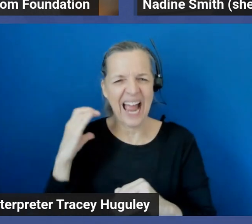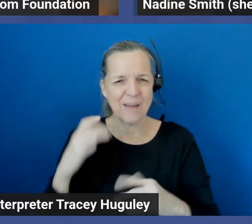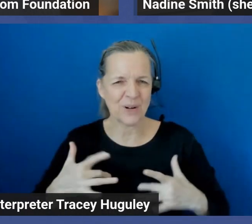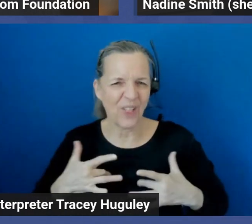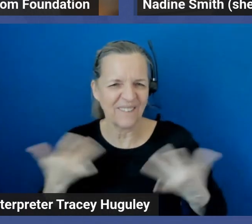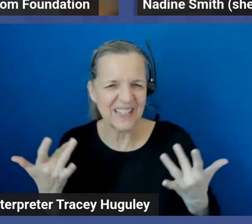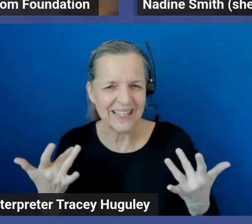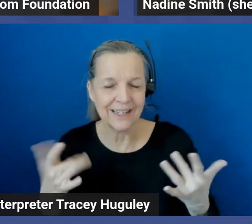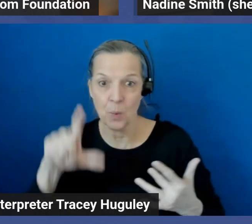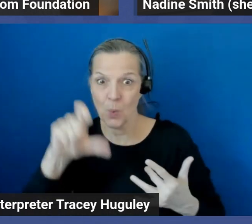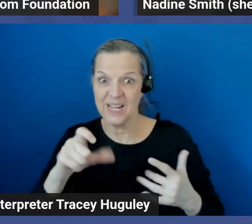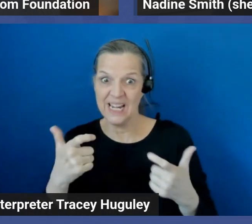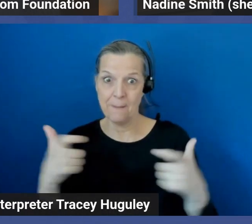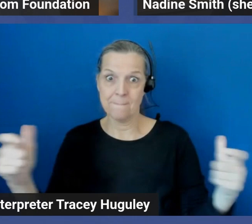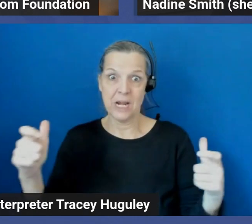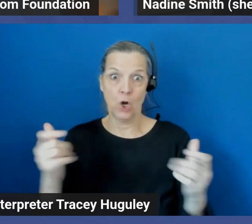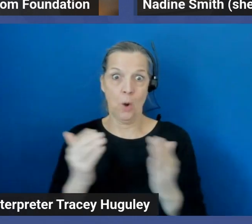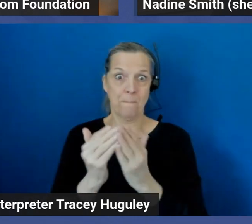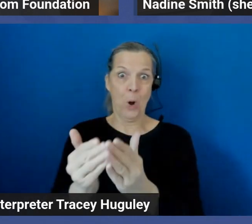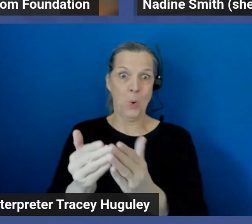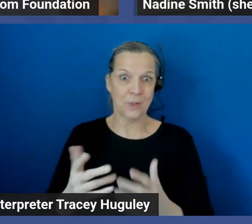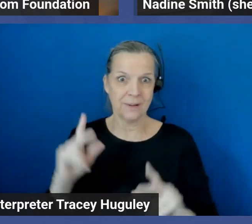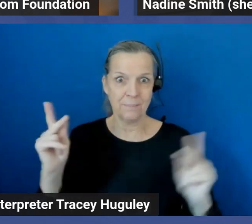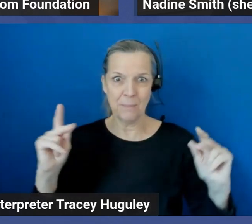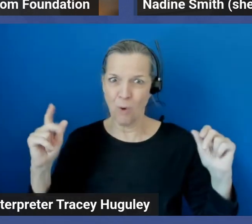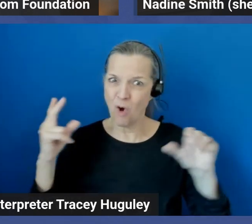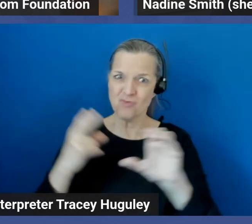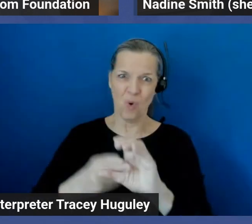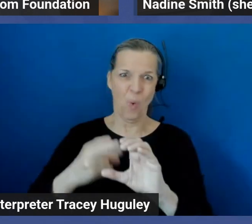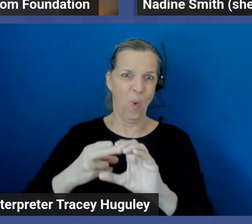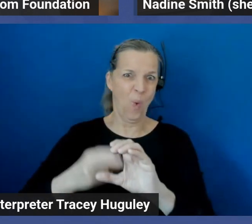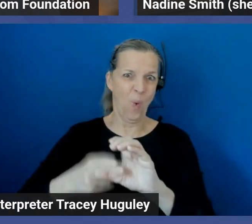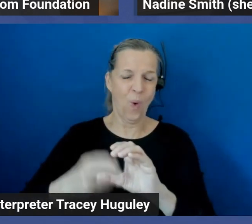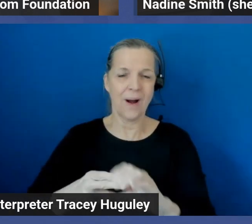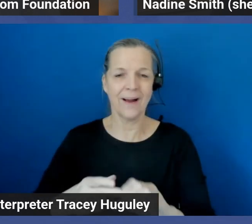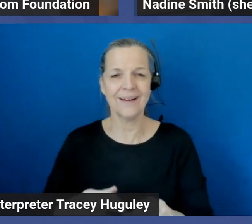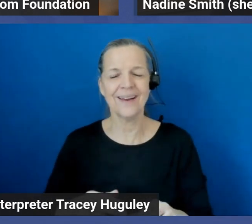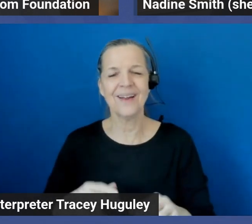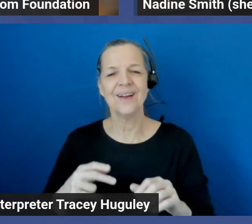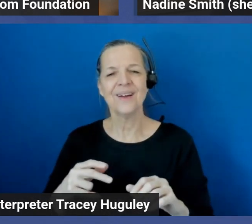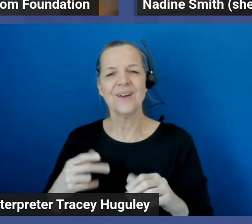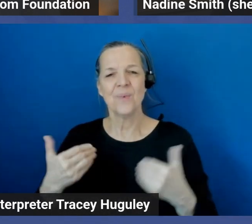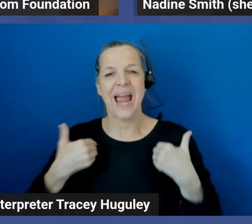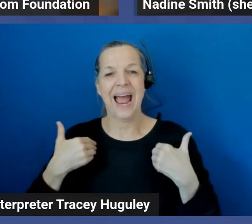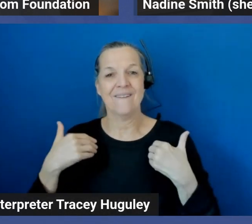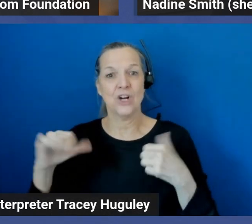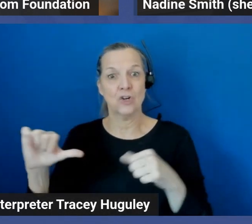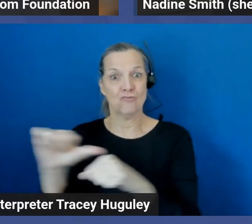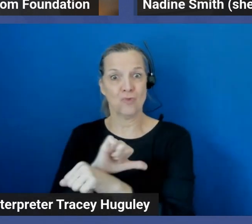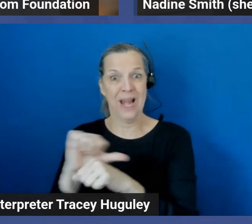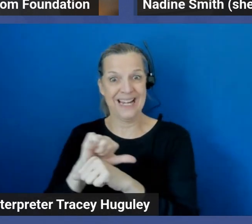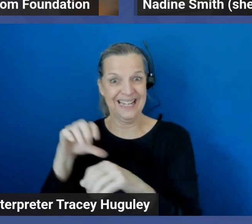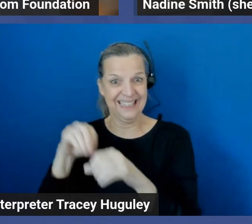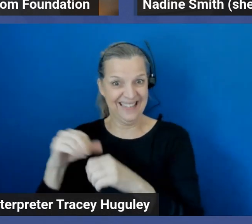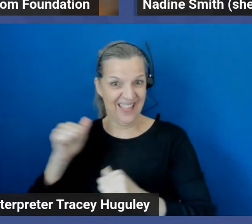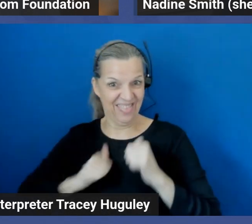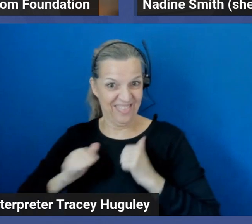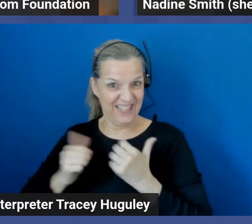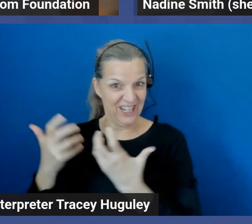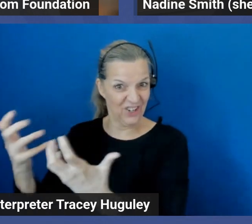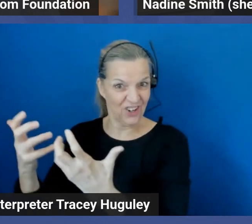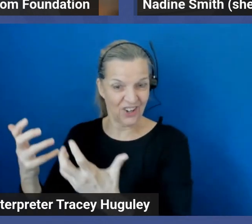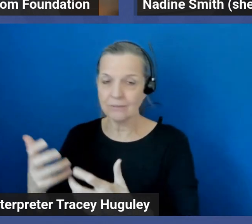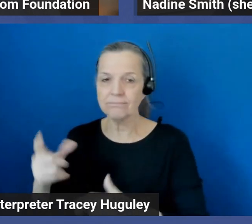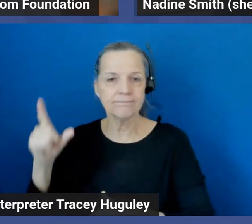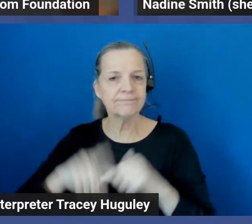we're going to need a bigger boat. The theater that we hold trainings in is no longer adequate for the crowd that's showing